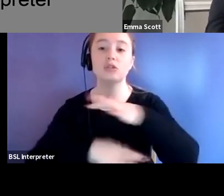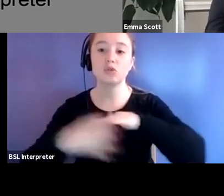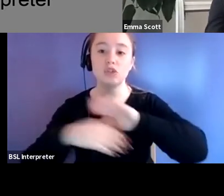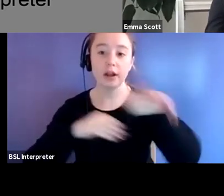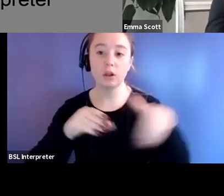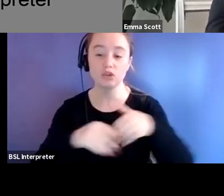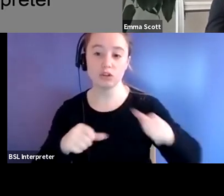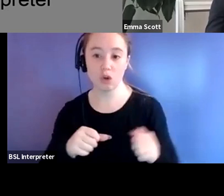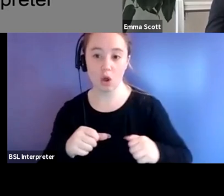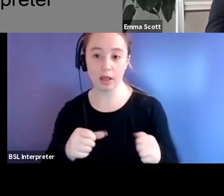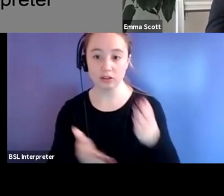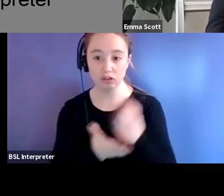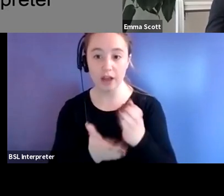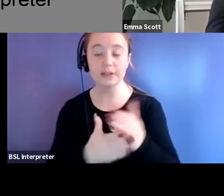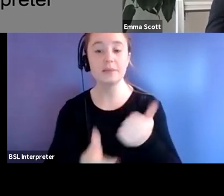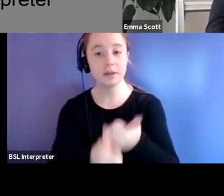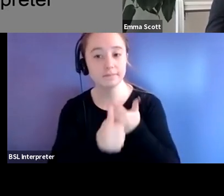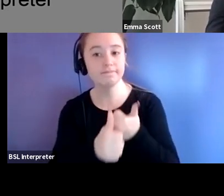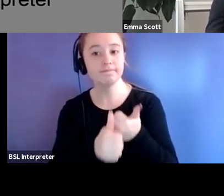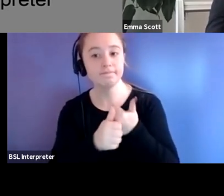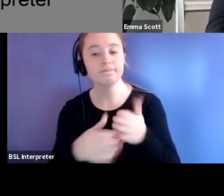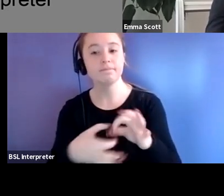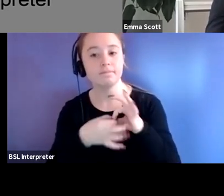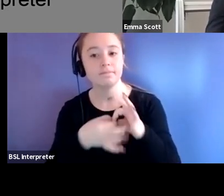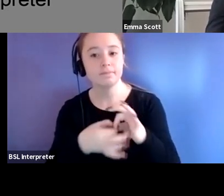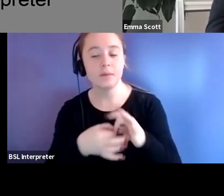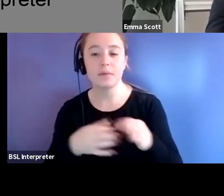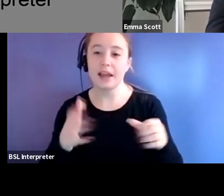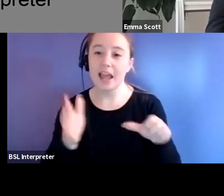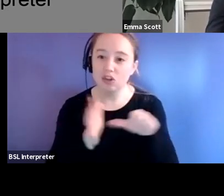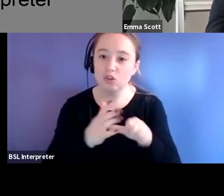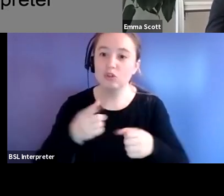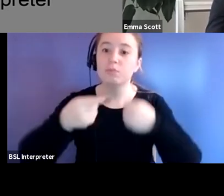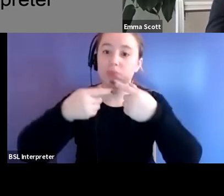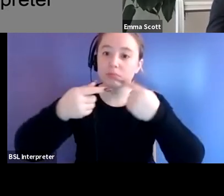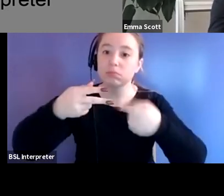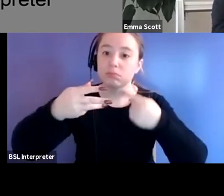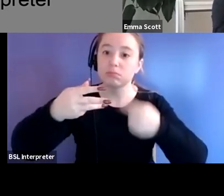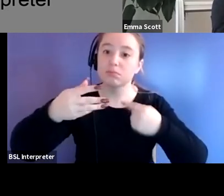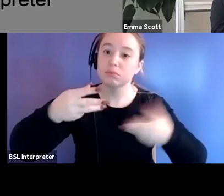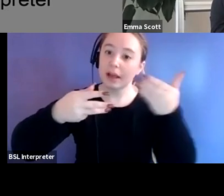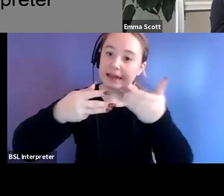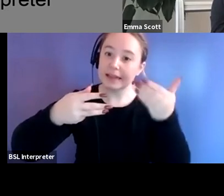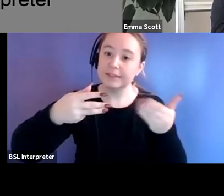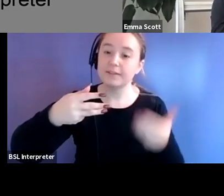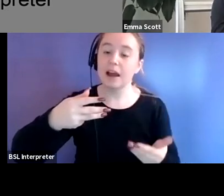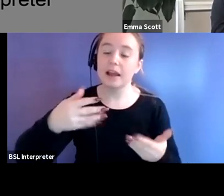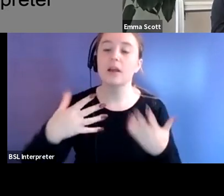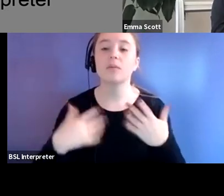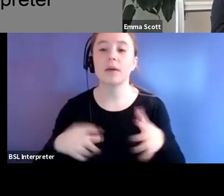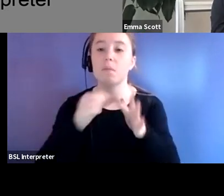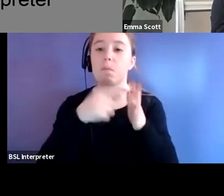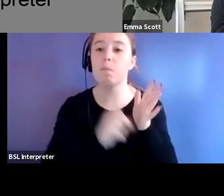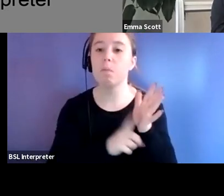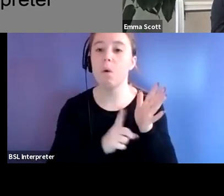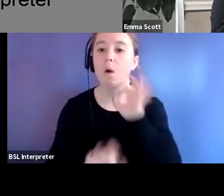there, and been flagging up a number of the issues which were picked up in the poll that was sent